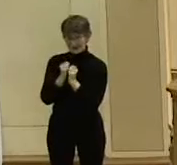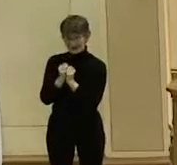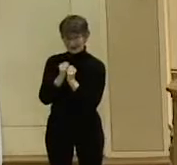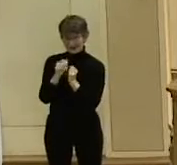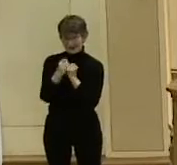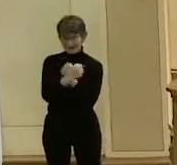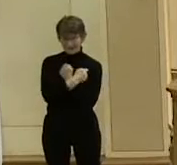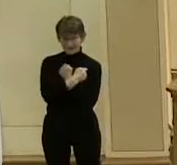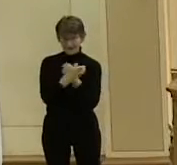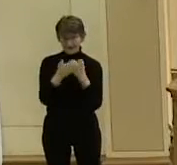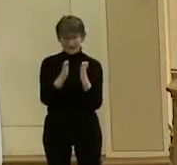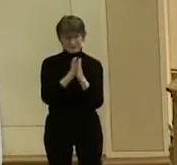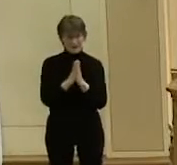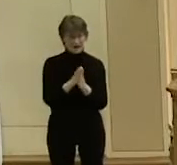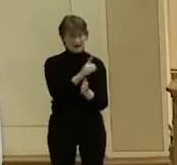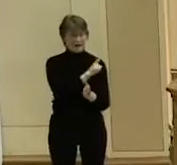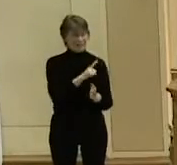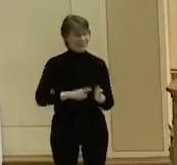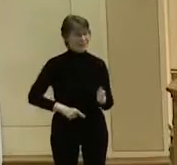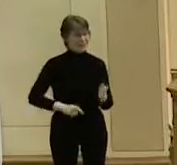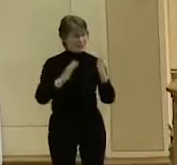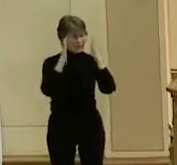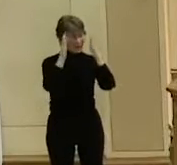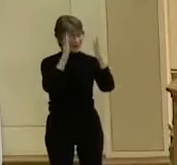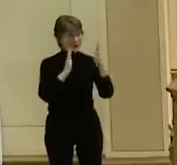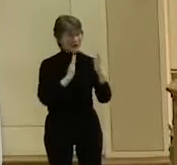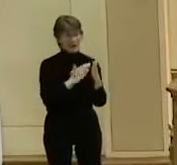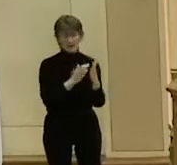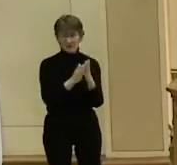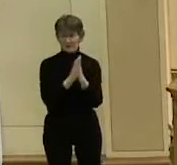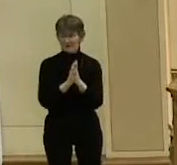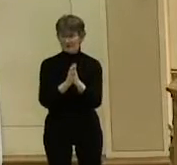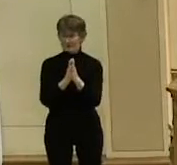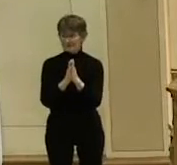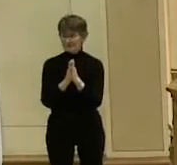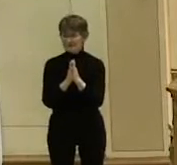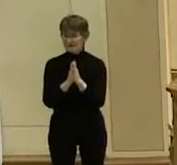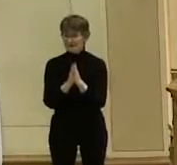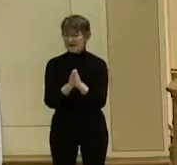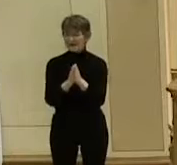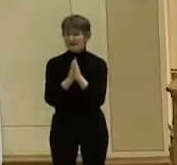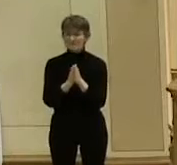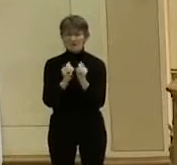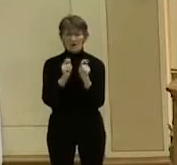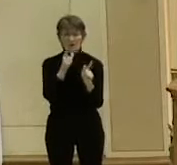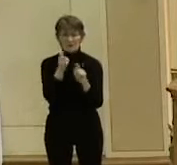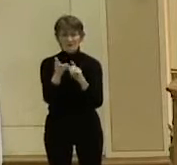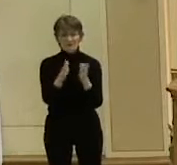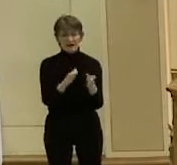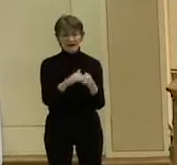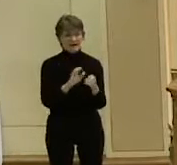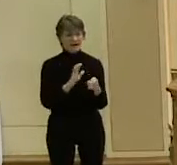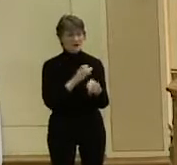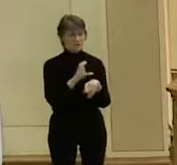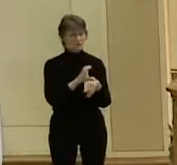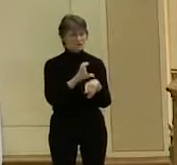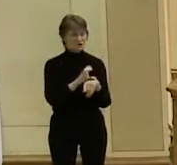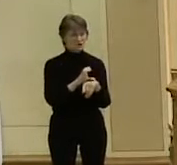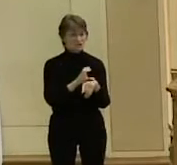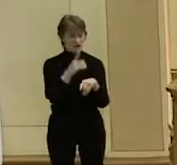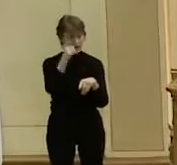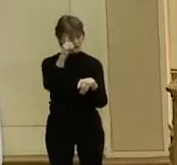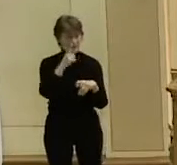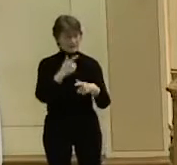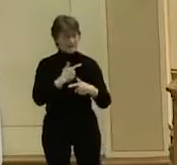marriage. Let us pray to the Lord. Lord, hear our prayers. For all who have died in our parish, and for